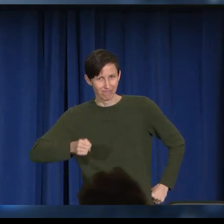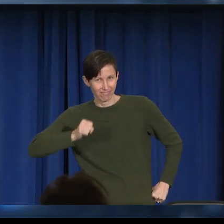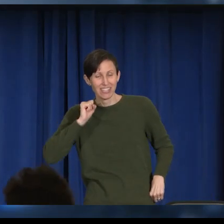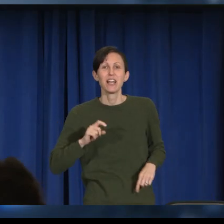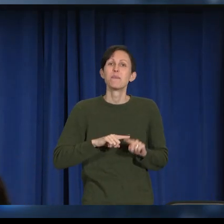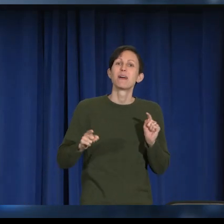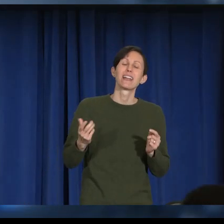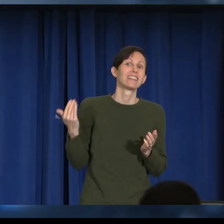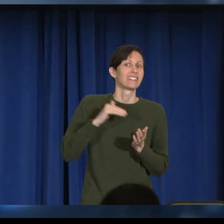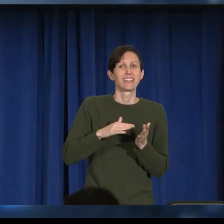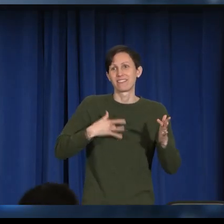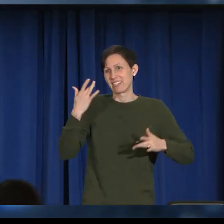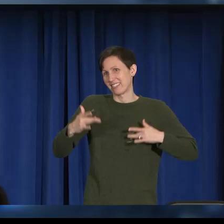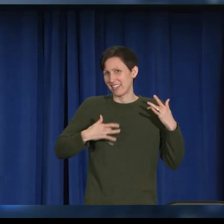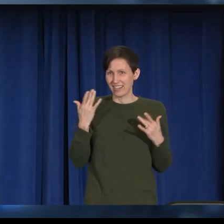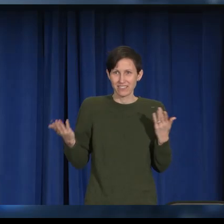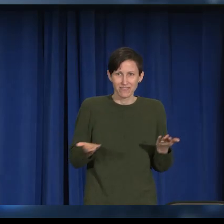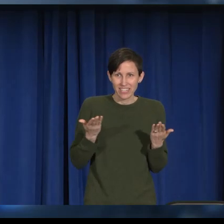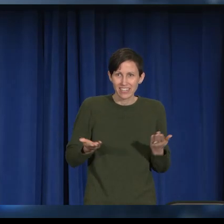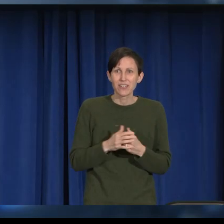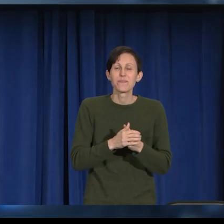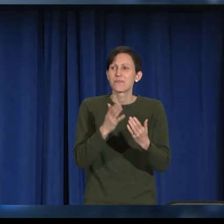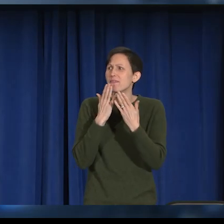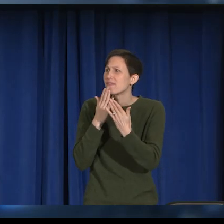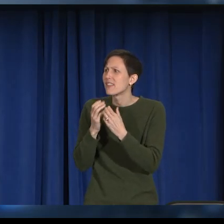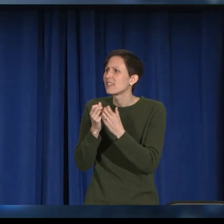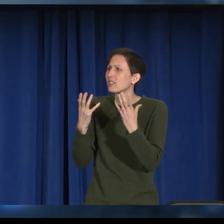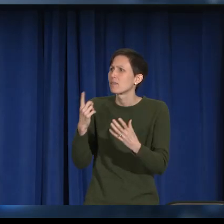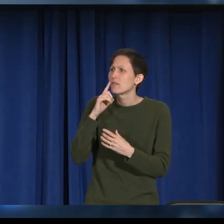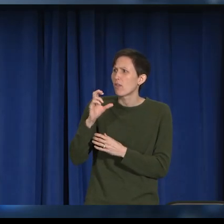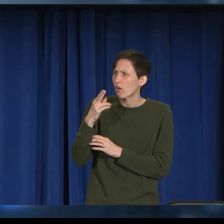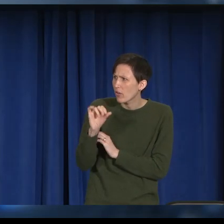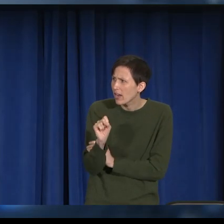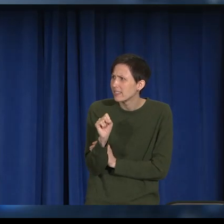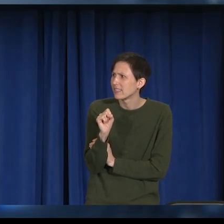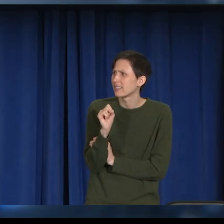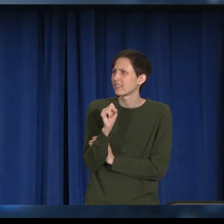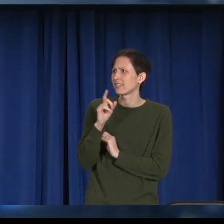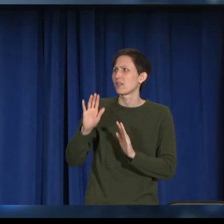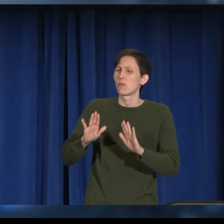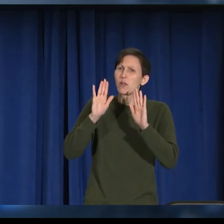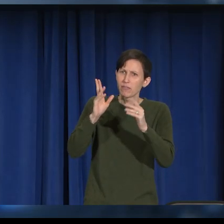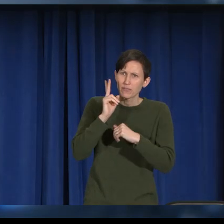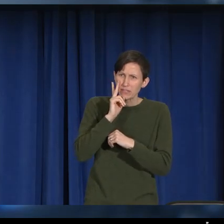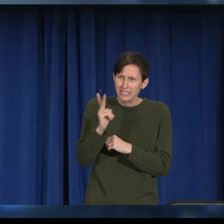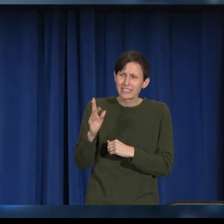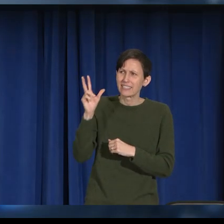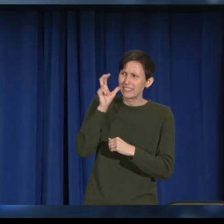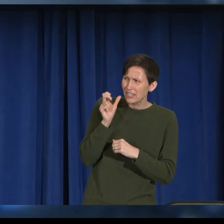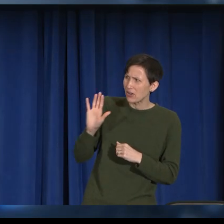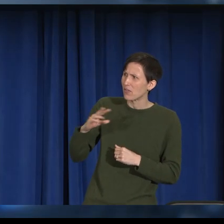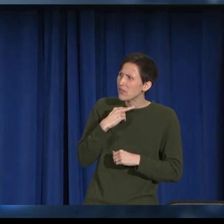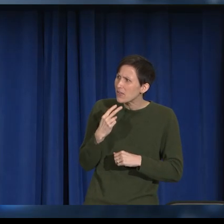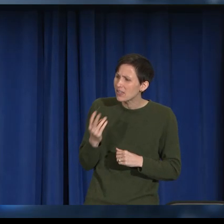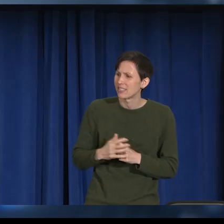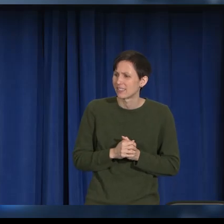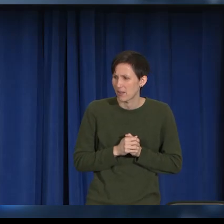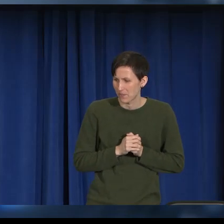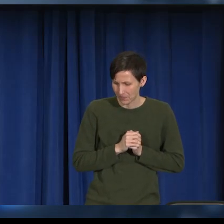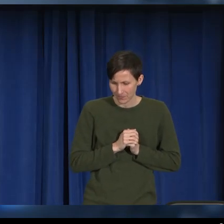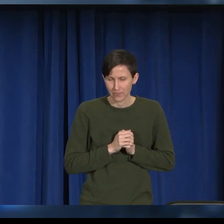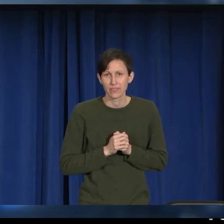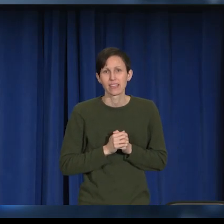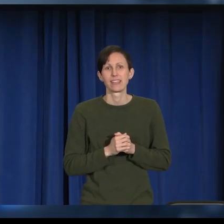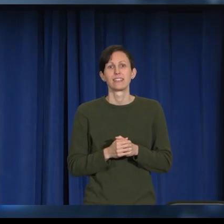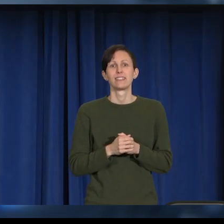again. And thank you very much, Chris, for the warm welcome. It's wonderful to see and hear you. So